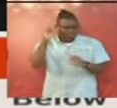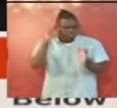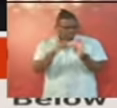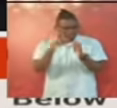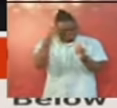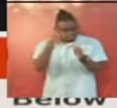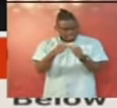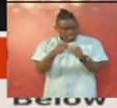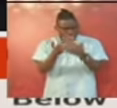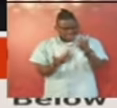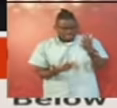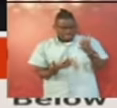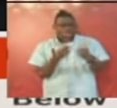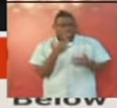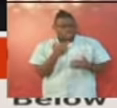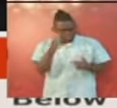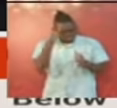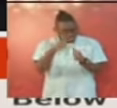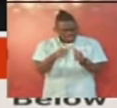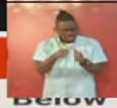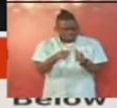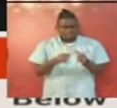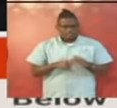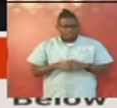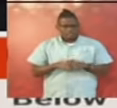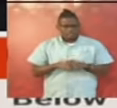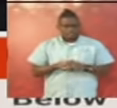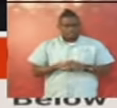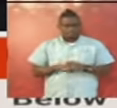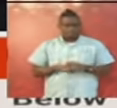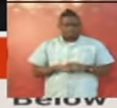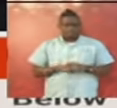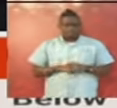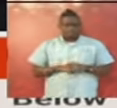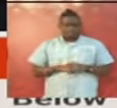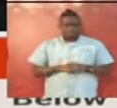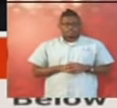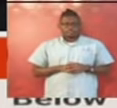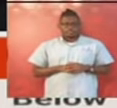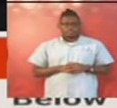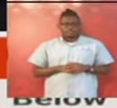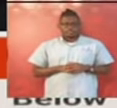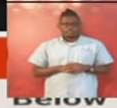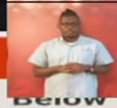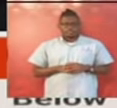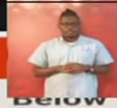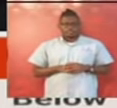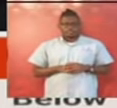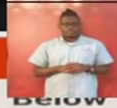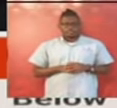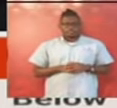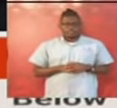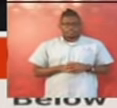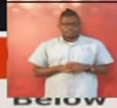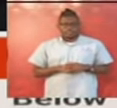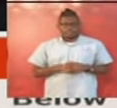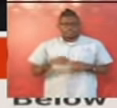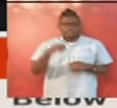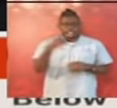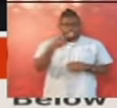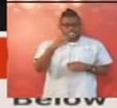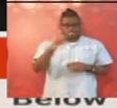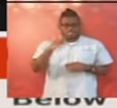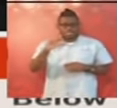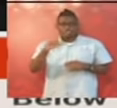someone with high blood sugars. And the hemoglobin A1C is vitally important in a person who is a